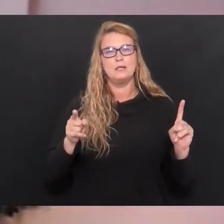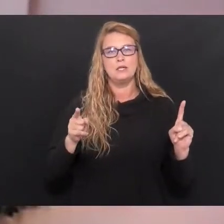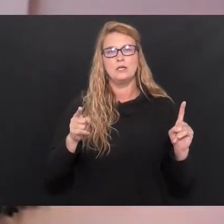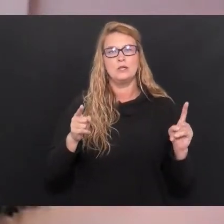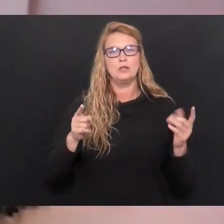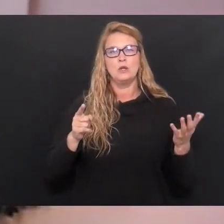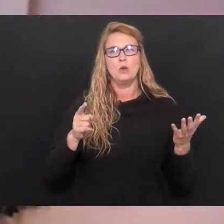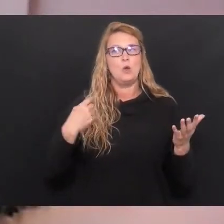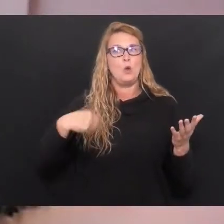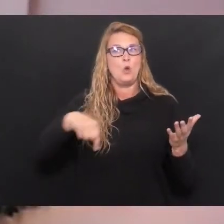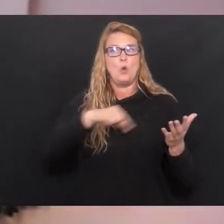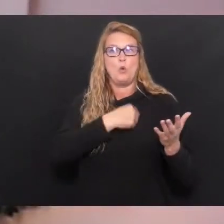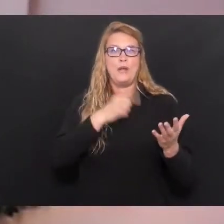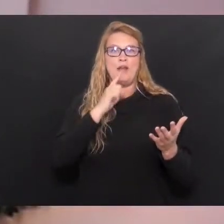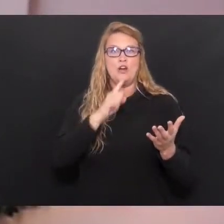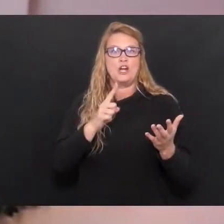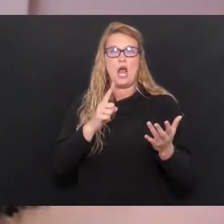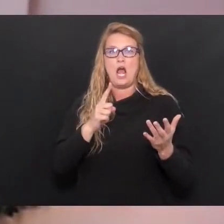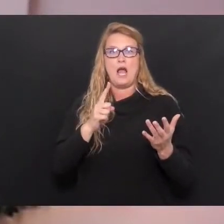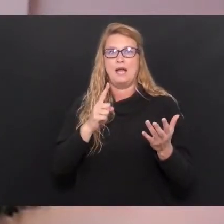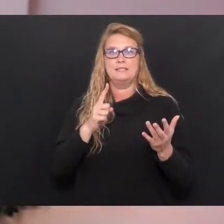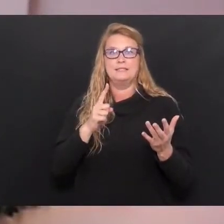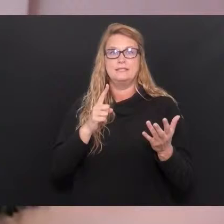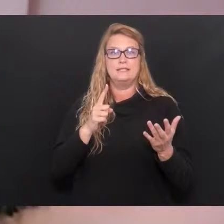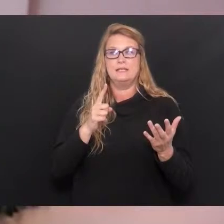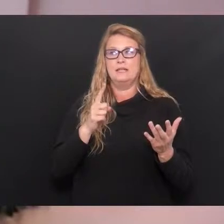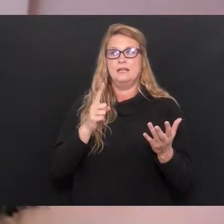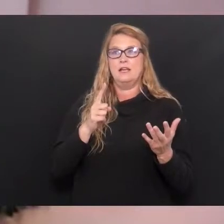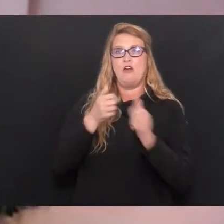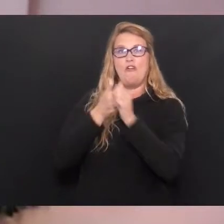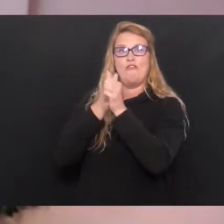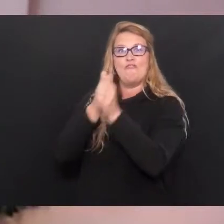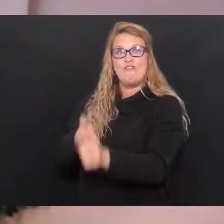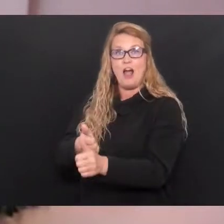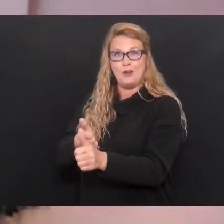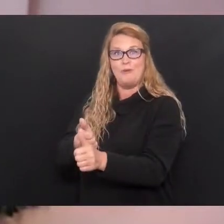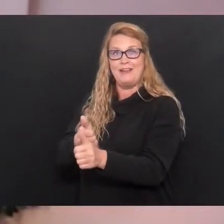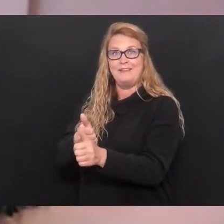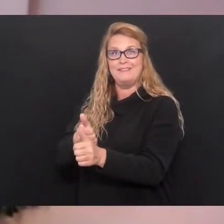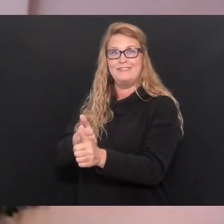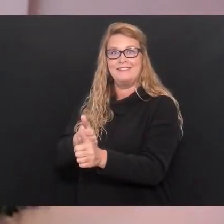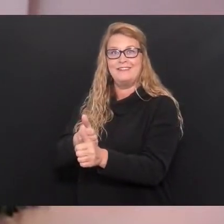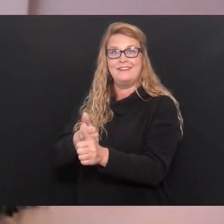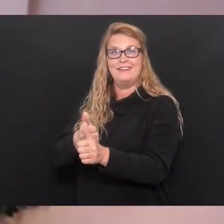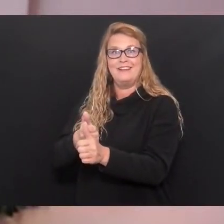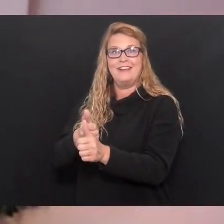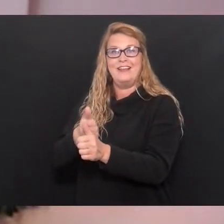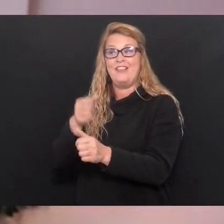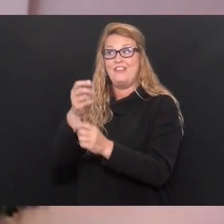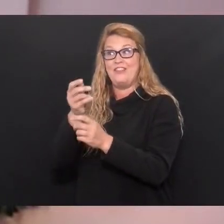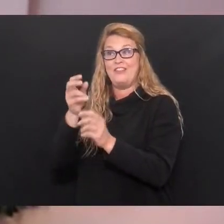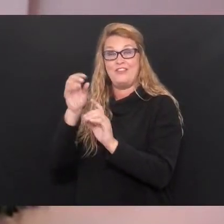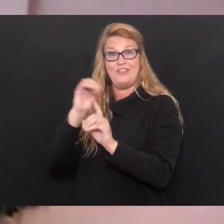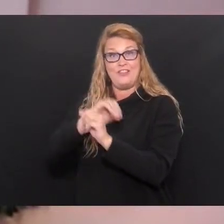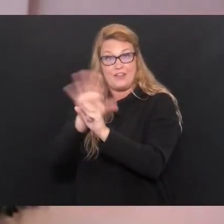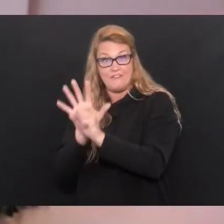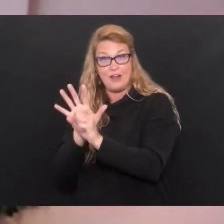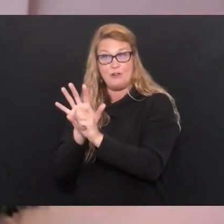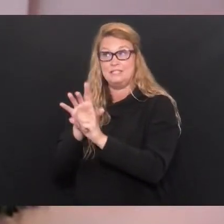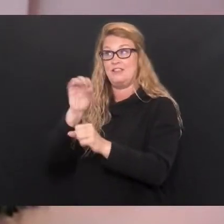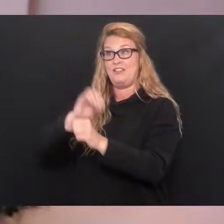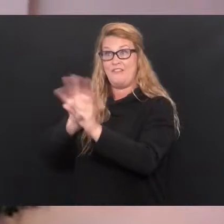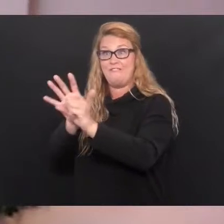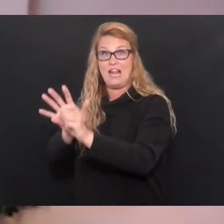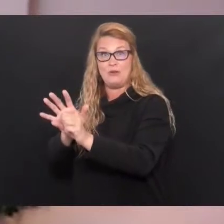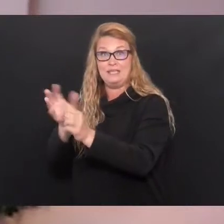the virus what happens in the future. The virus is dictating it to us. And in order for us to save the most lives, protect